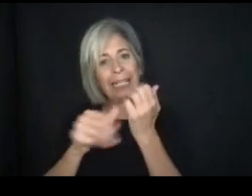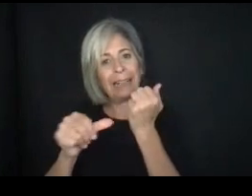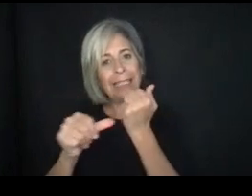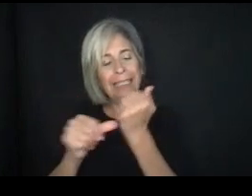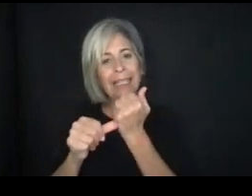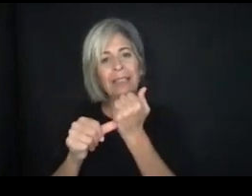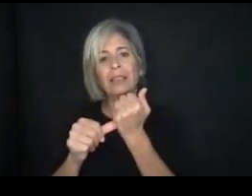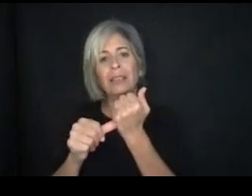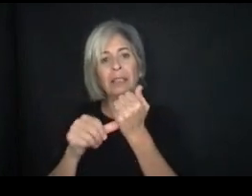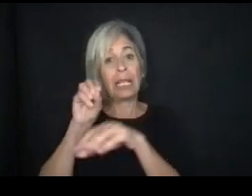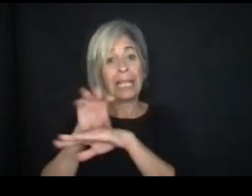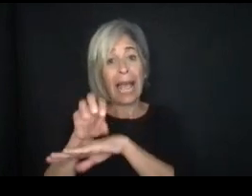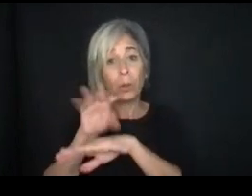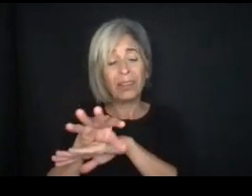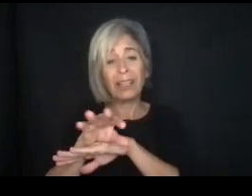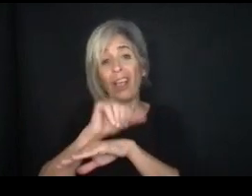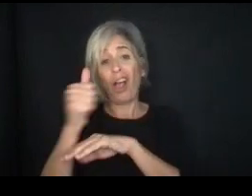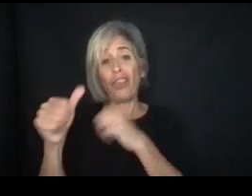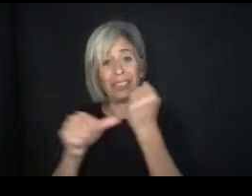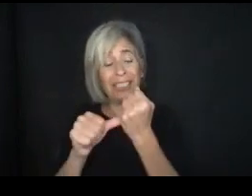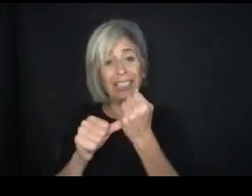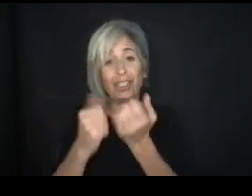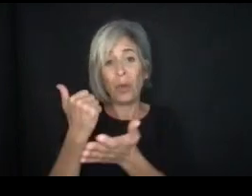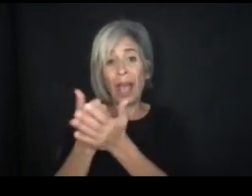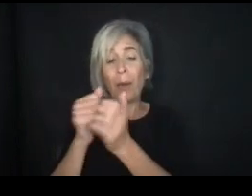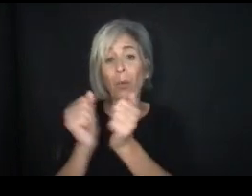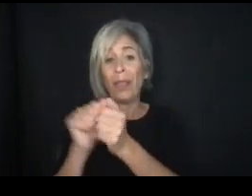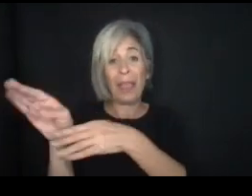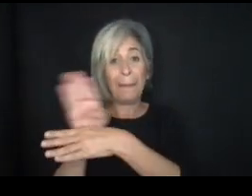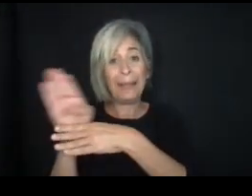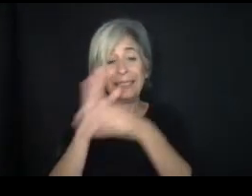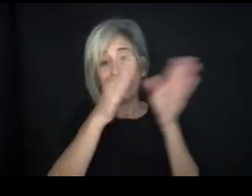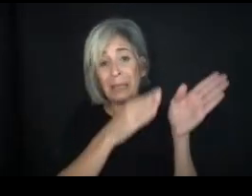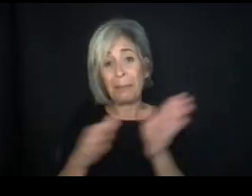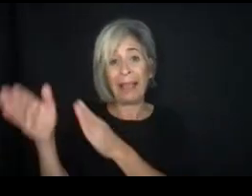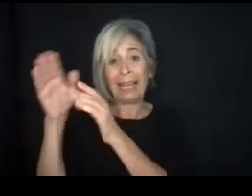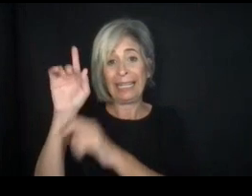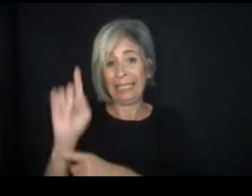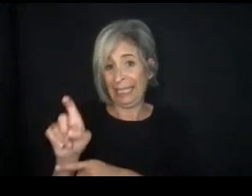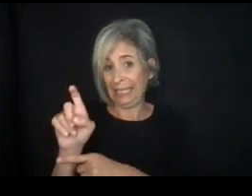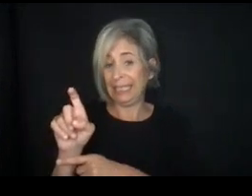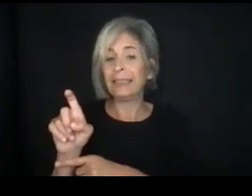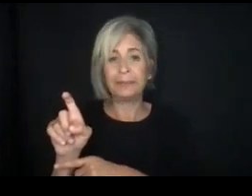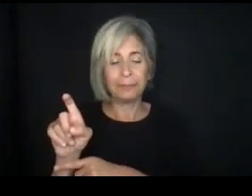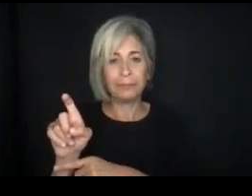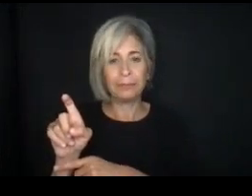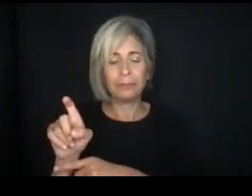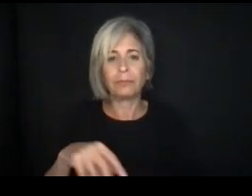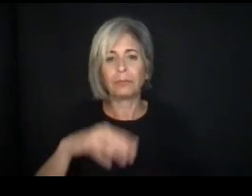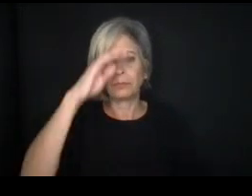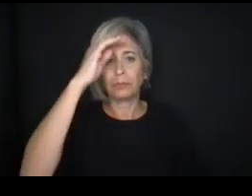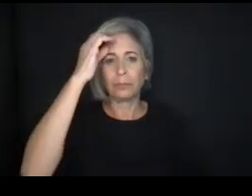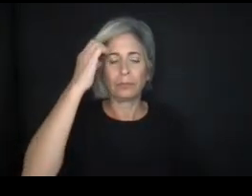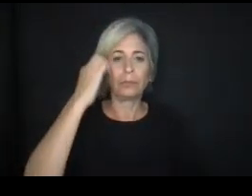and other services to assist with business planning needs. Next slide,